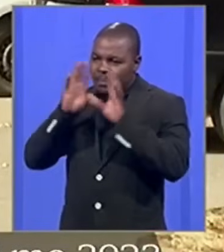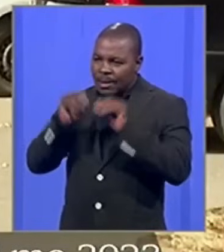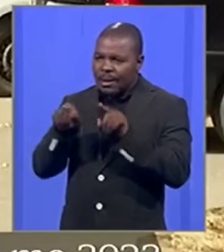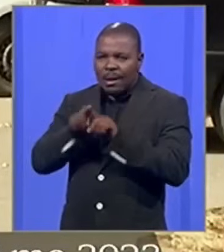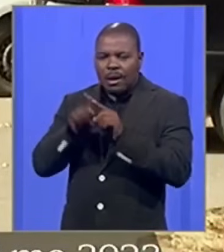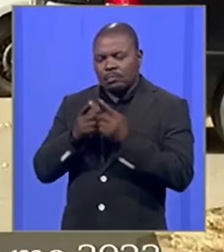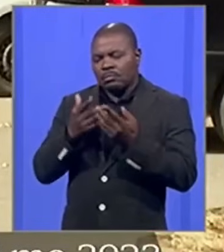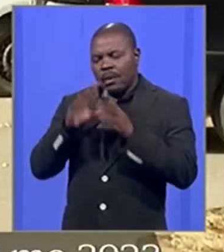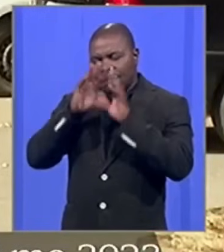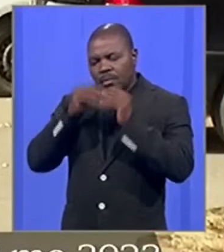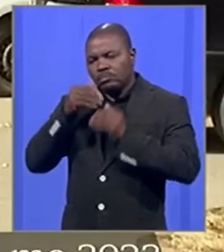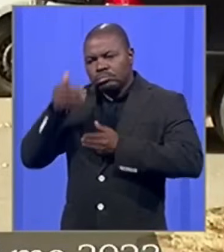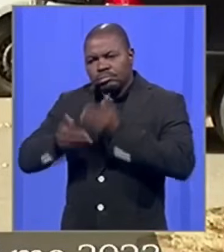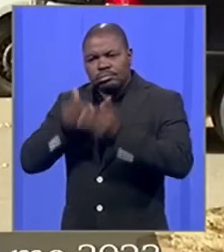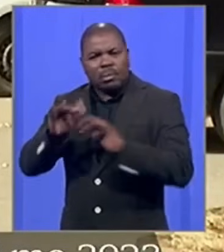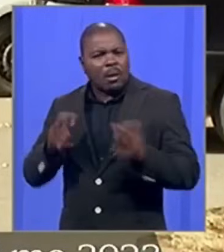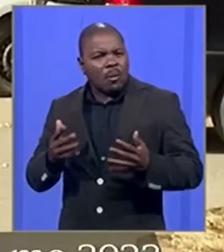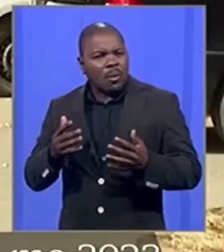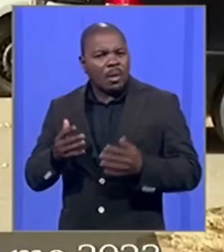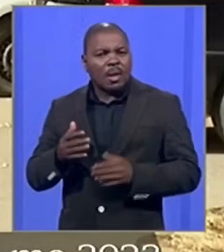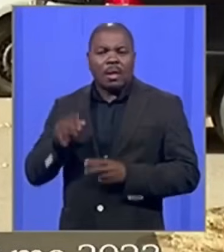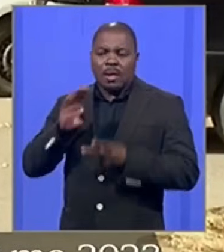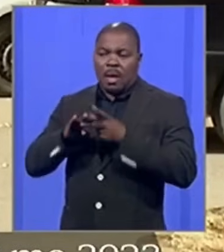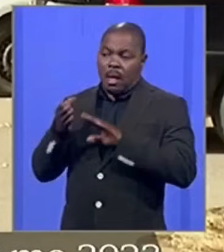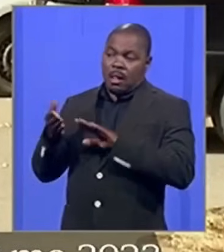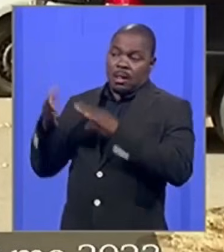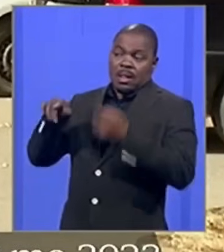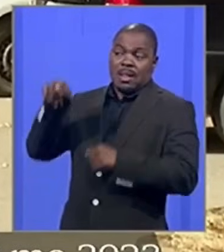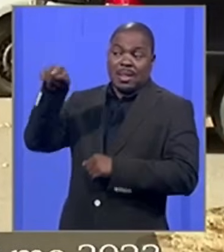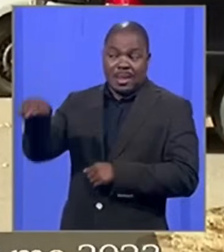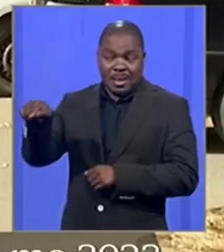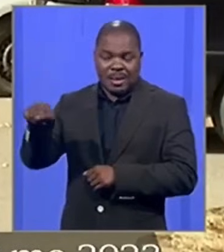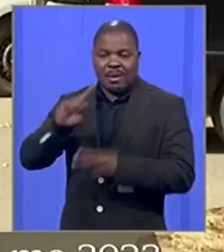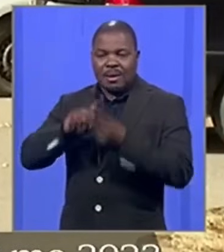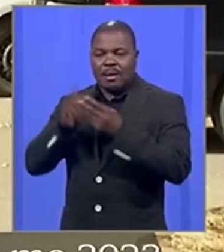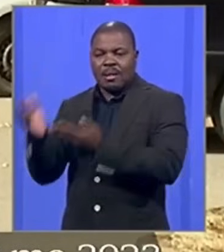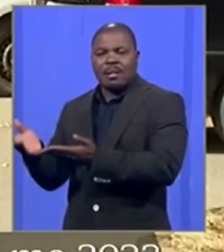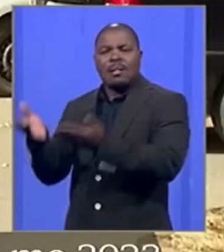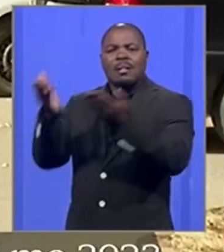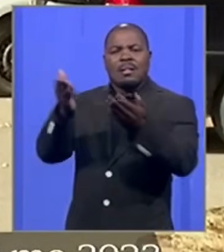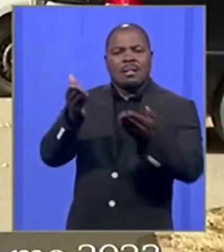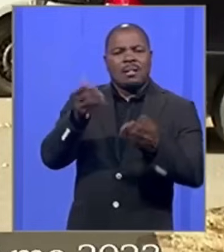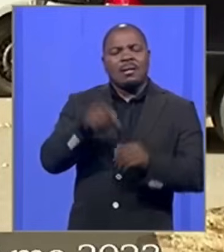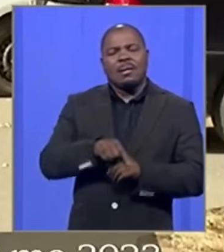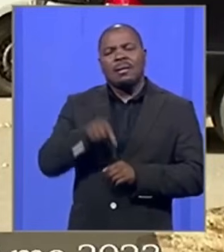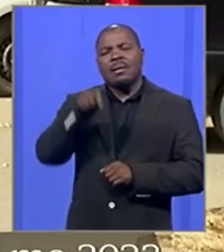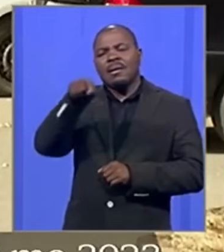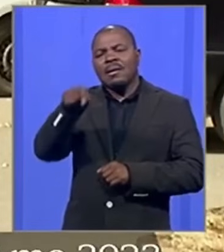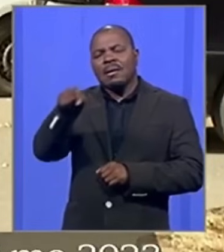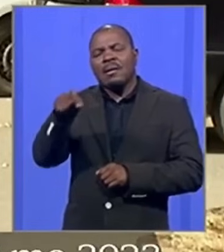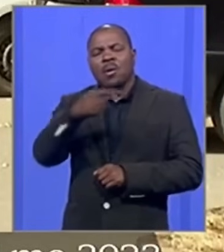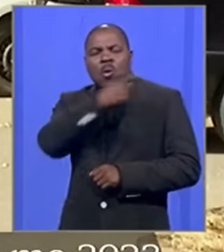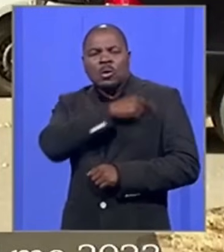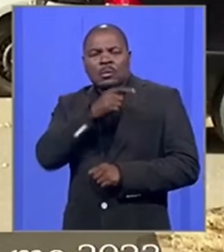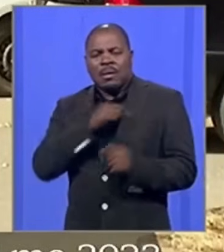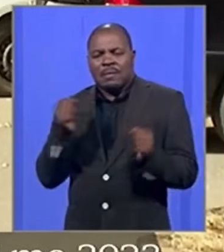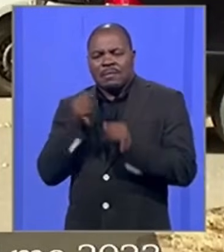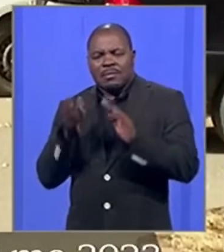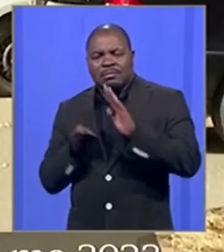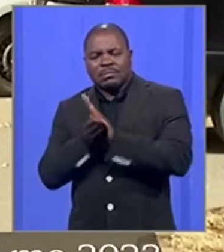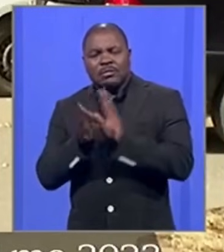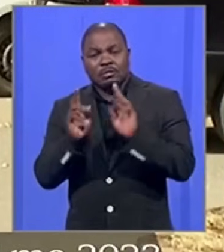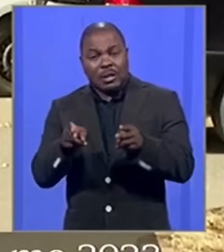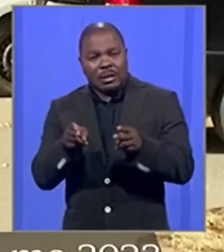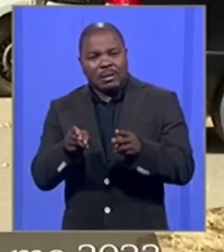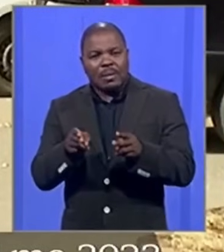fihla sepetlele ha hlokahala sepetlele a nkuwa a iswa moshareng wa sepetlele ke eng tse entsweng